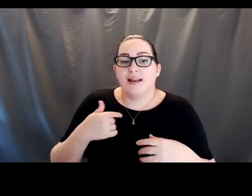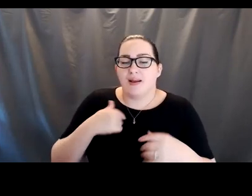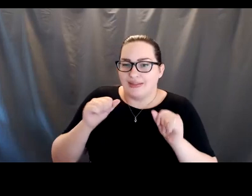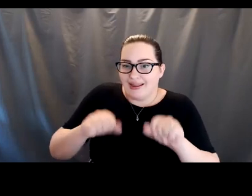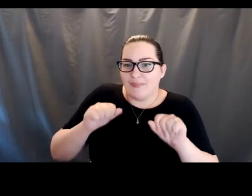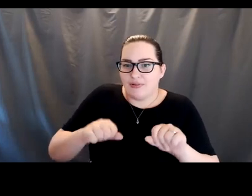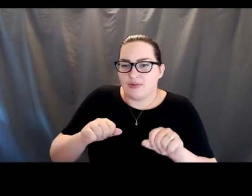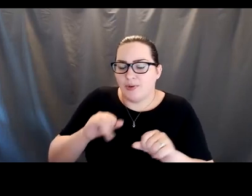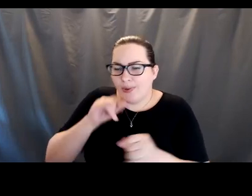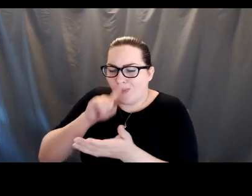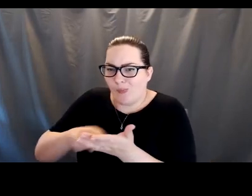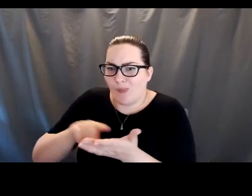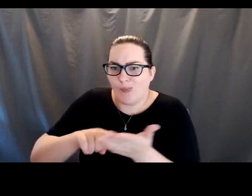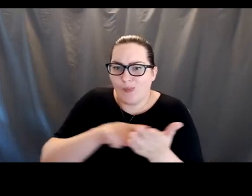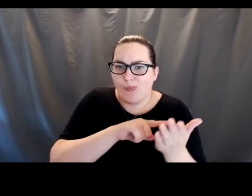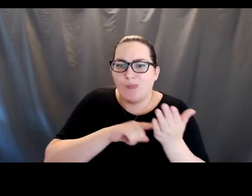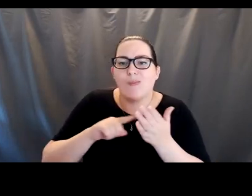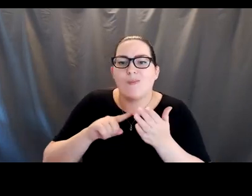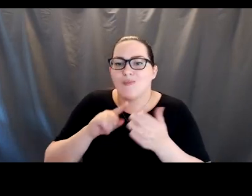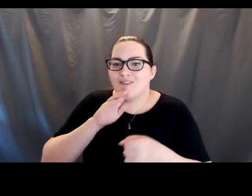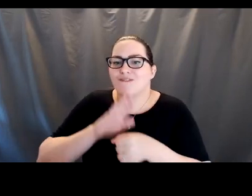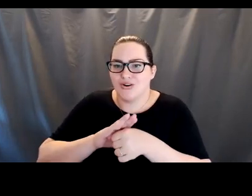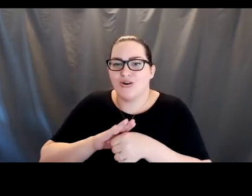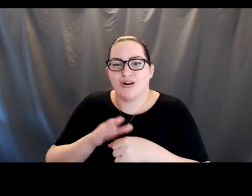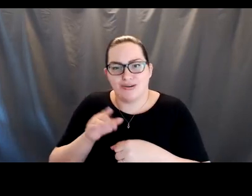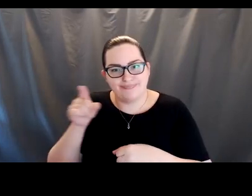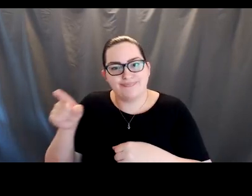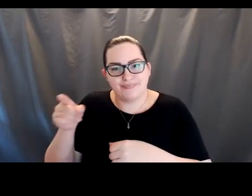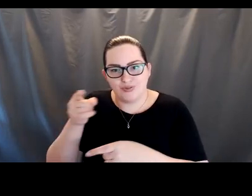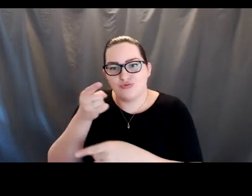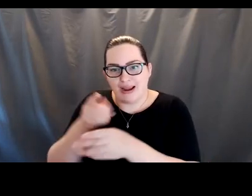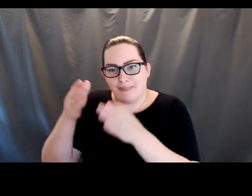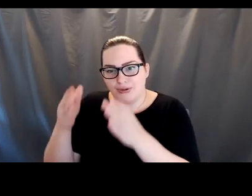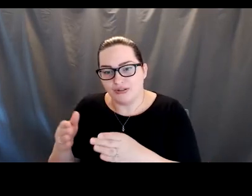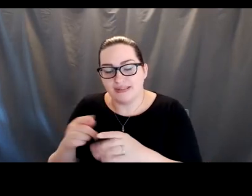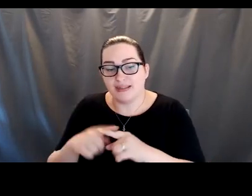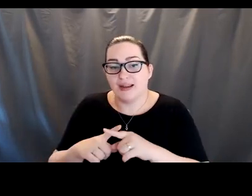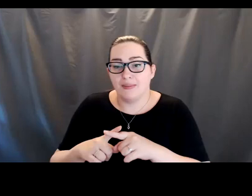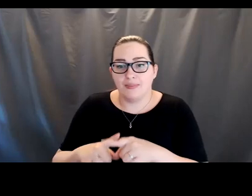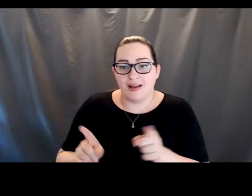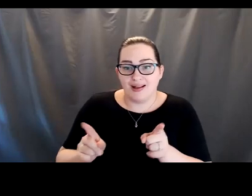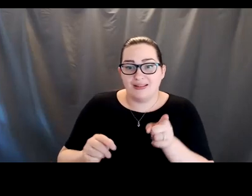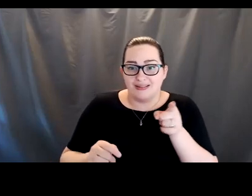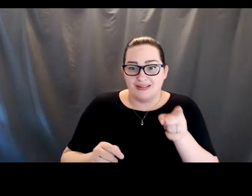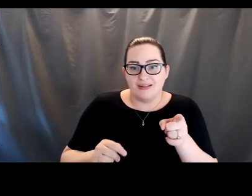track. And he said, but please don't publish anything before my